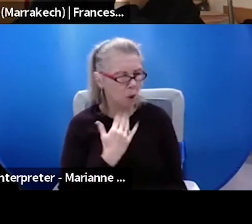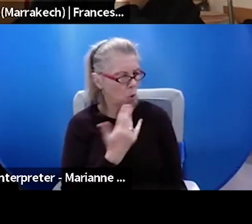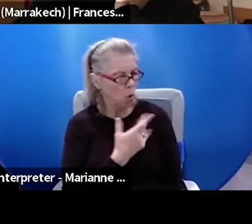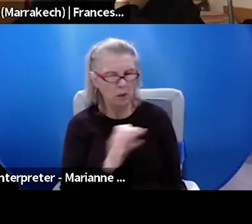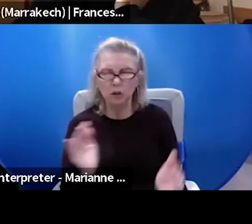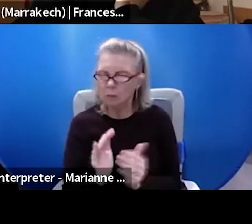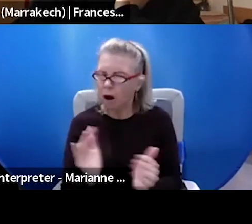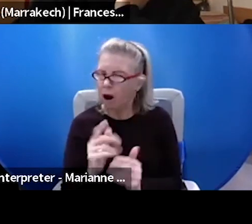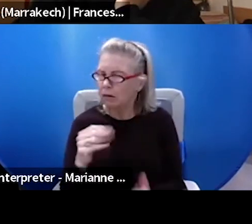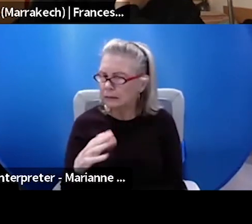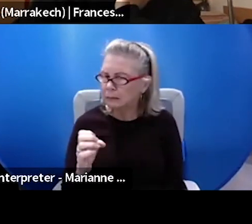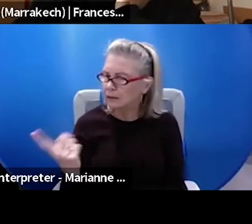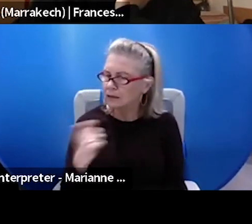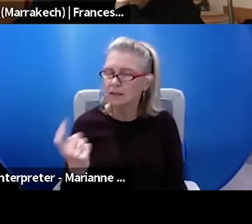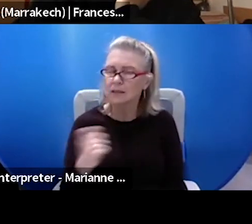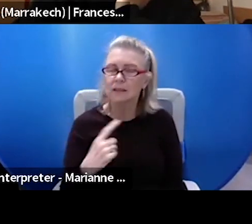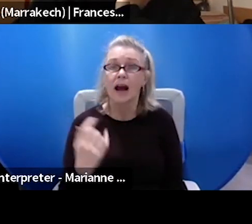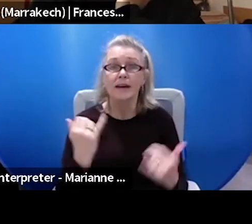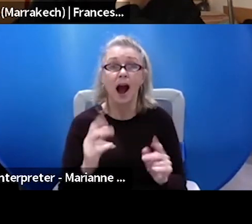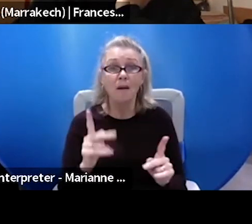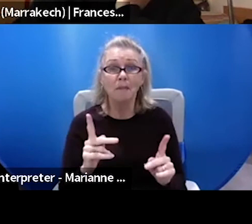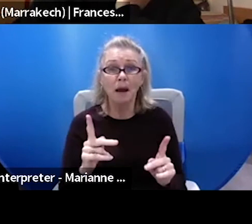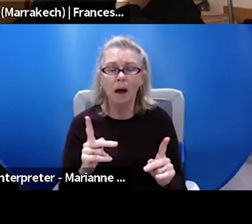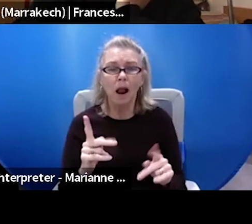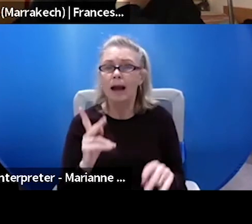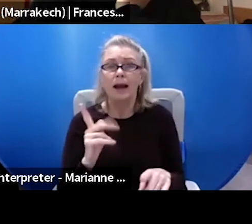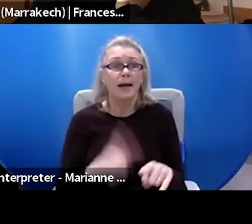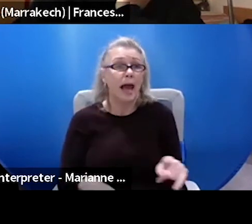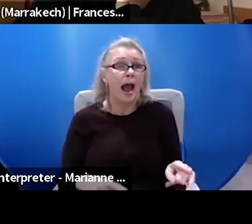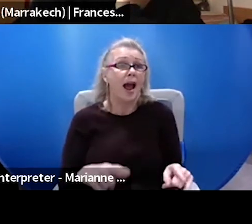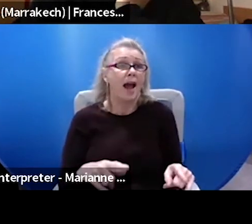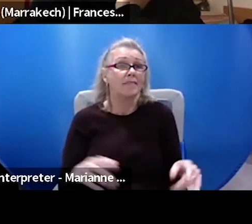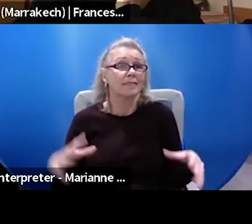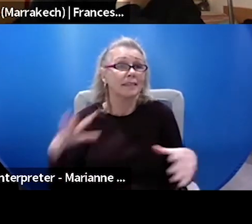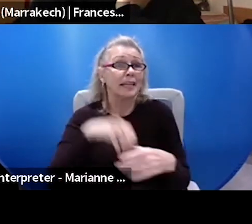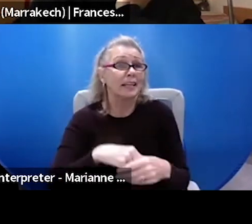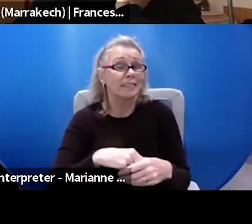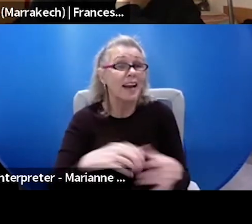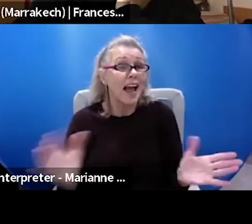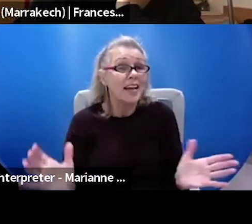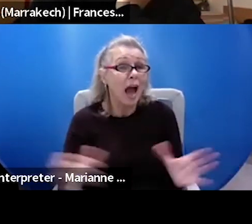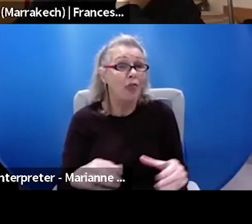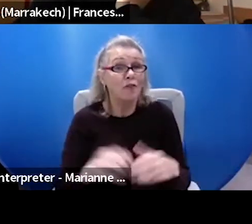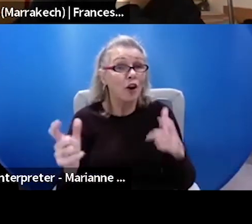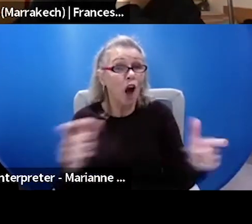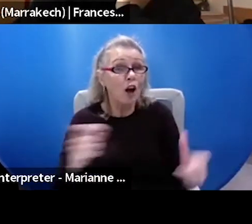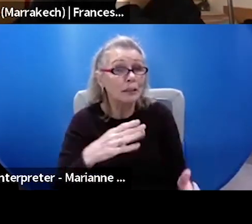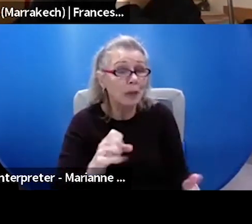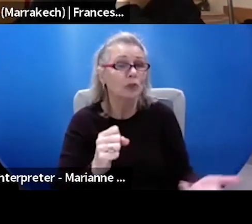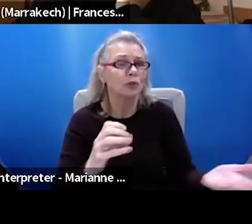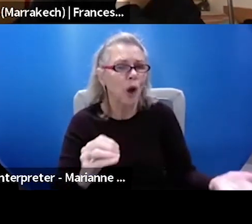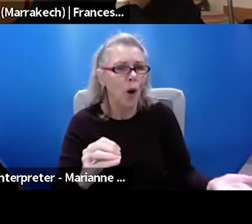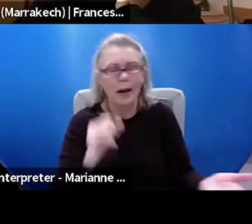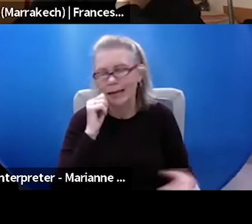space? And now people can't gather in large spaces, so it feels, not that we predicted